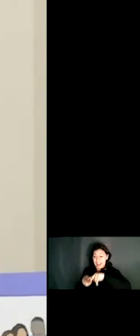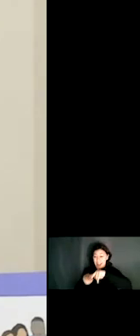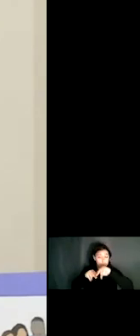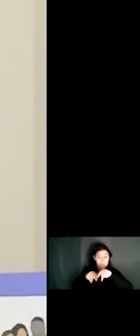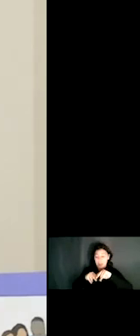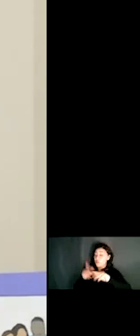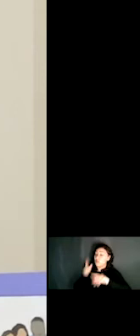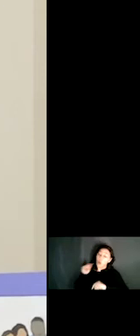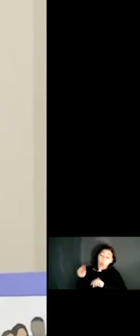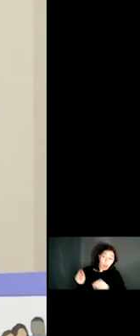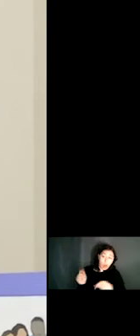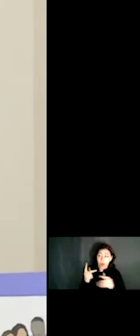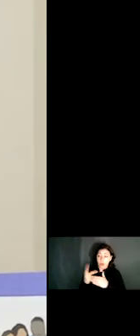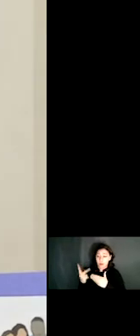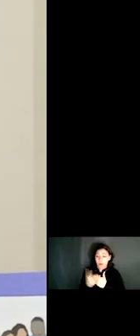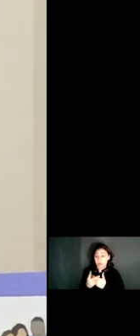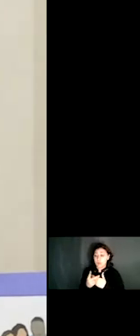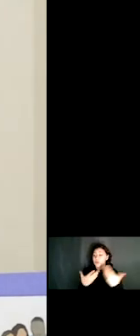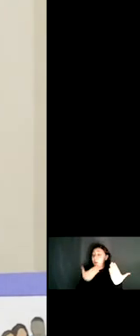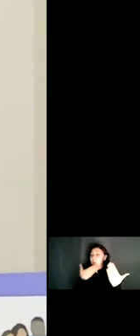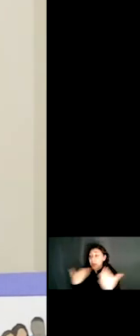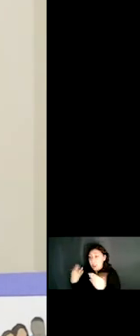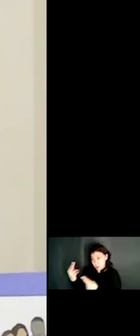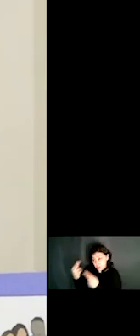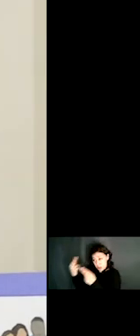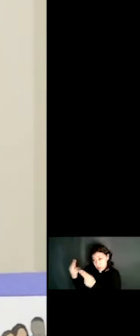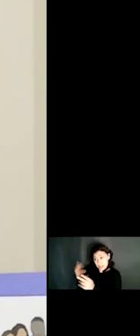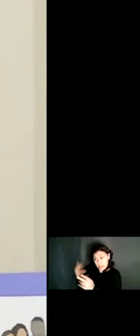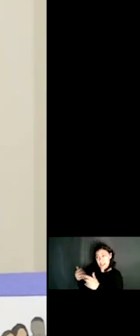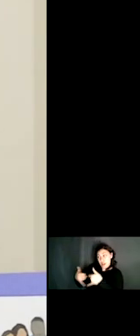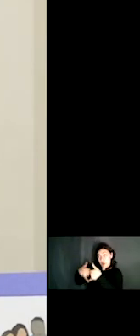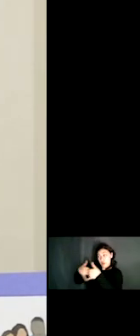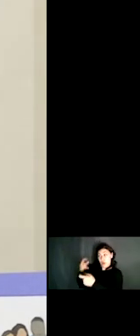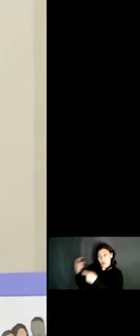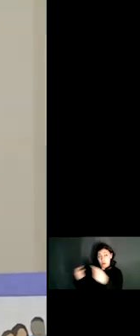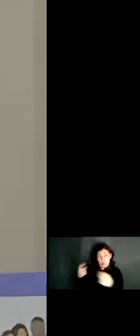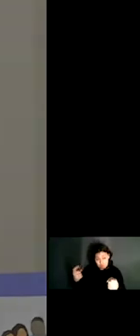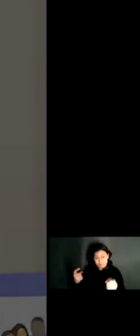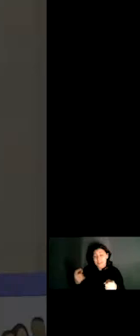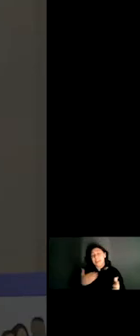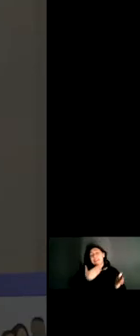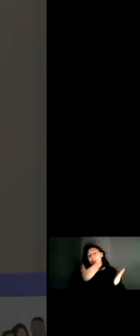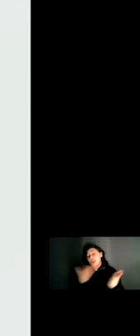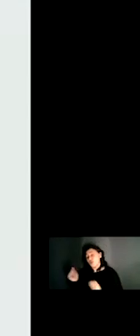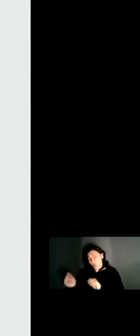for all of your great work. And thank you to all of you for everything you do for public health.